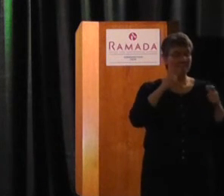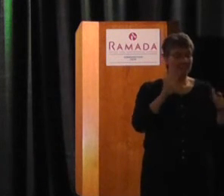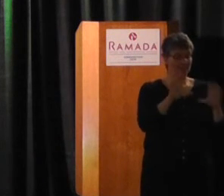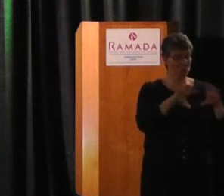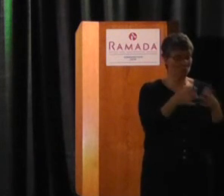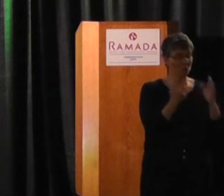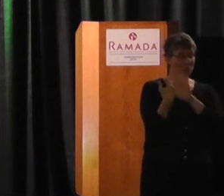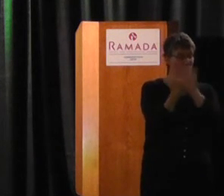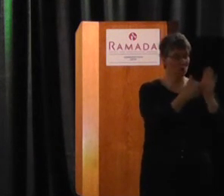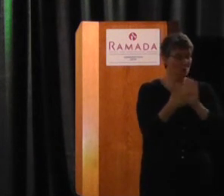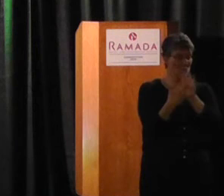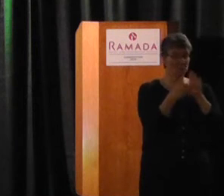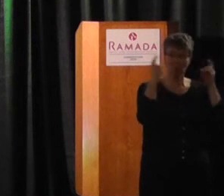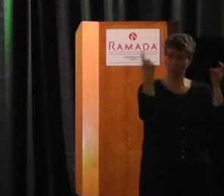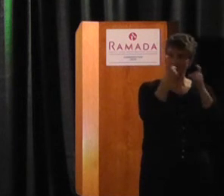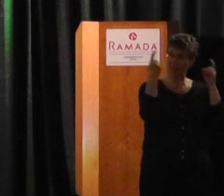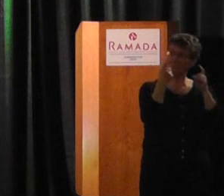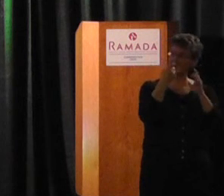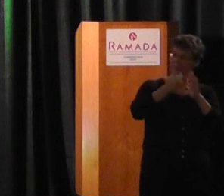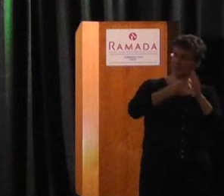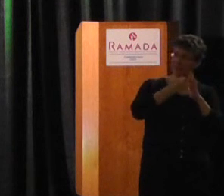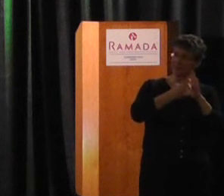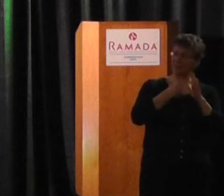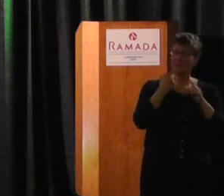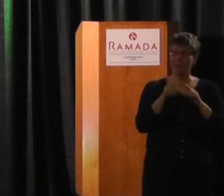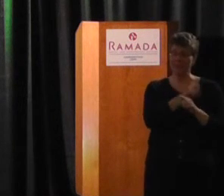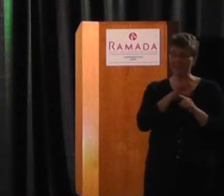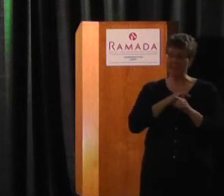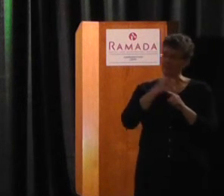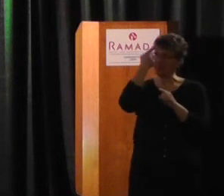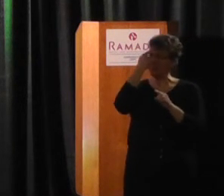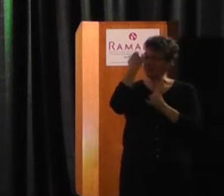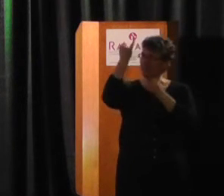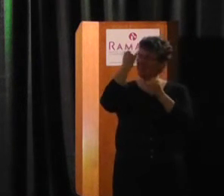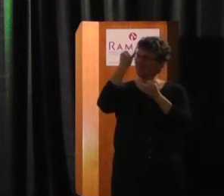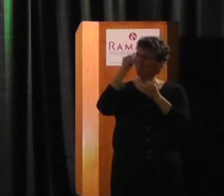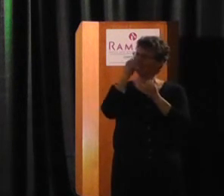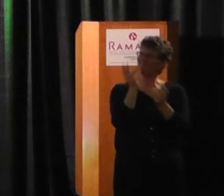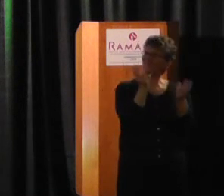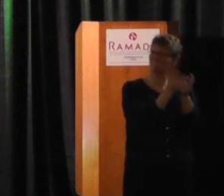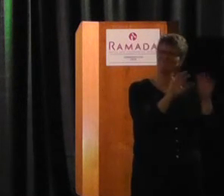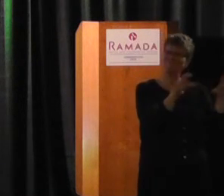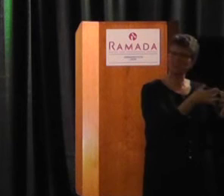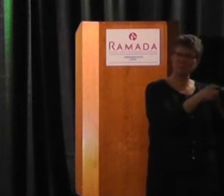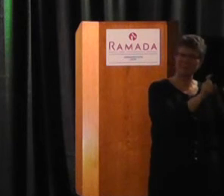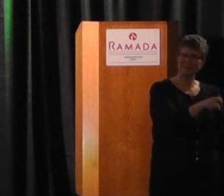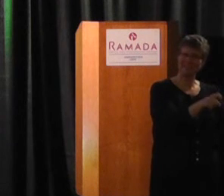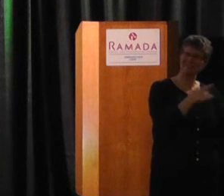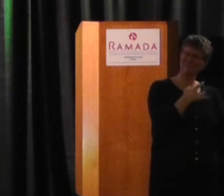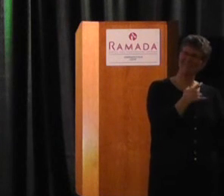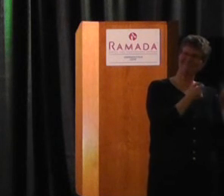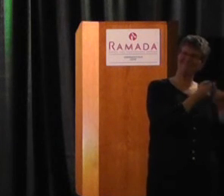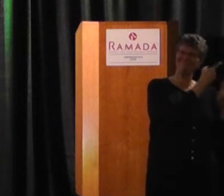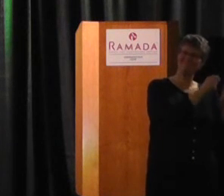Year. But every time the artistic staff came up with an idea for what that looked like, it just didn't feel right. We realized that working